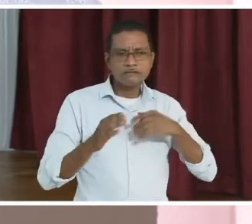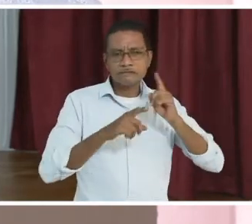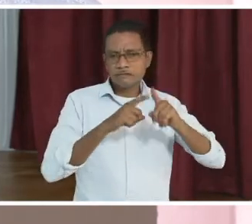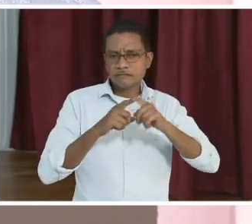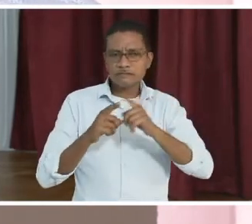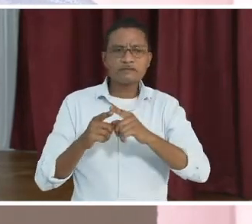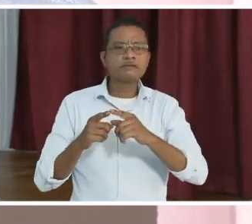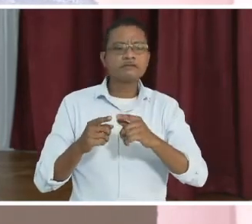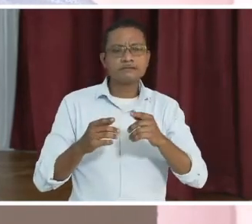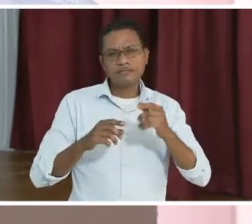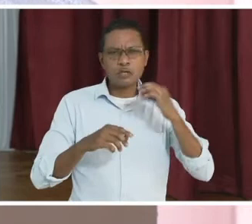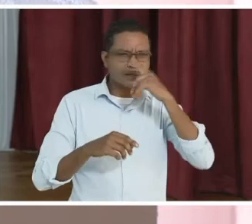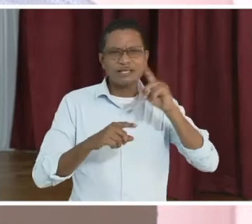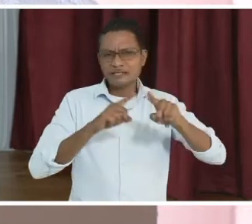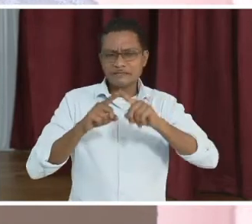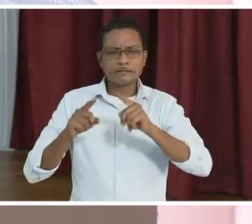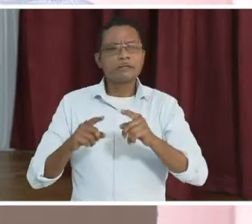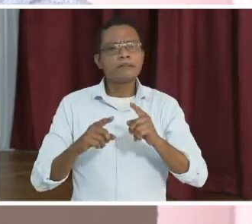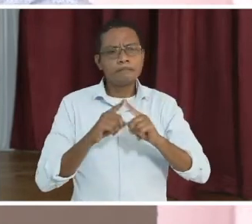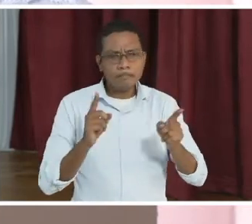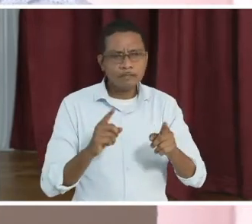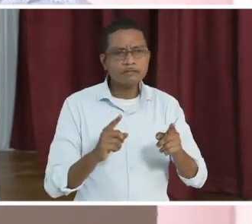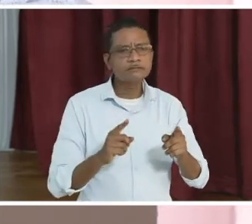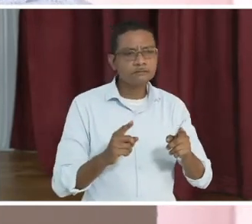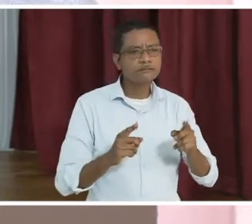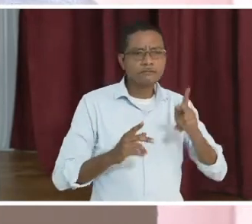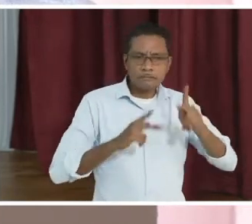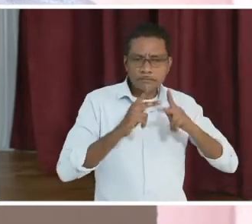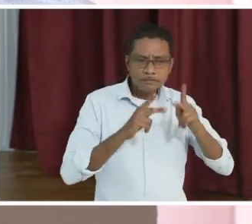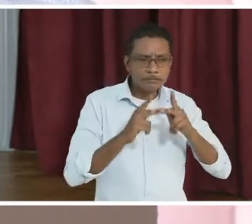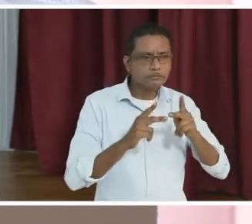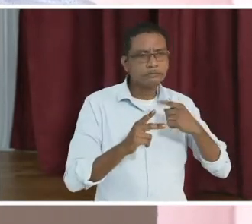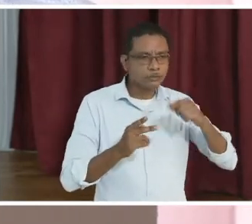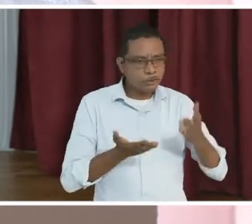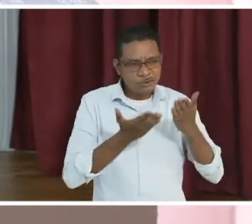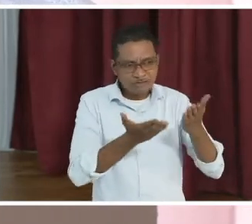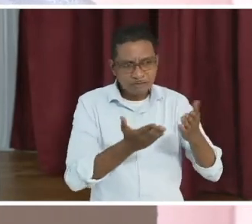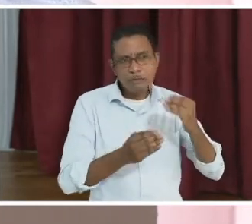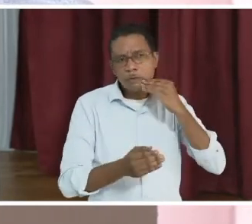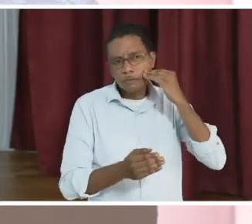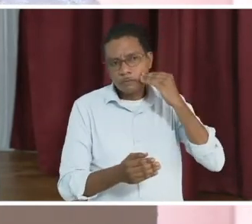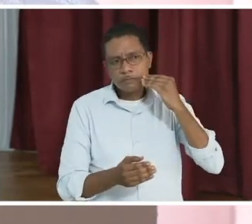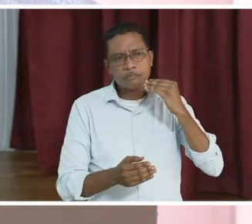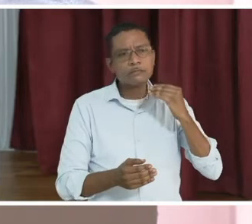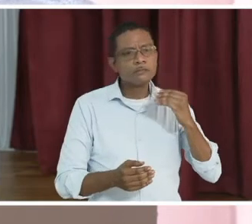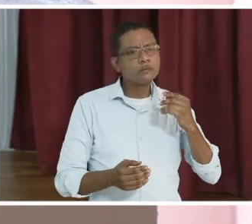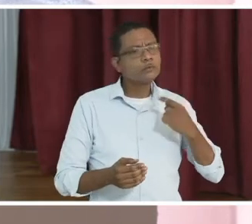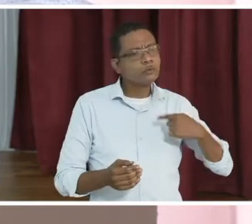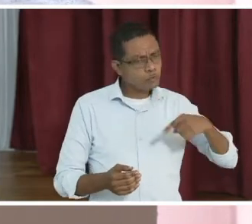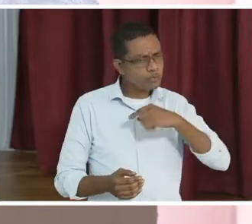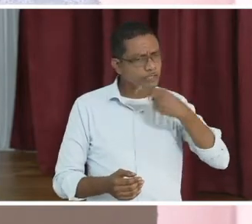customers, our members of the public, they make this house a home. And we would like at the agency for everybody to become a